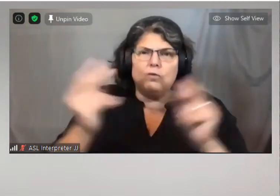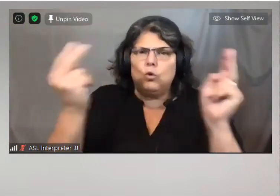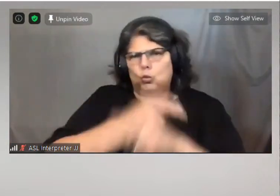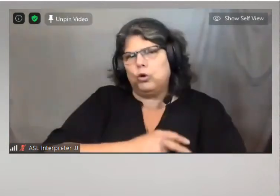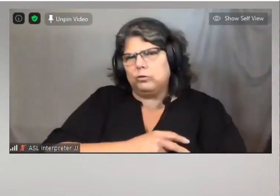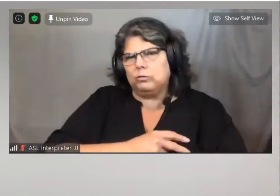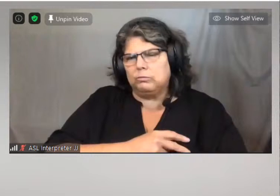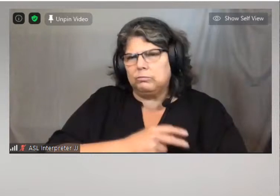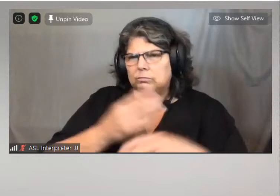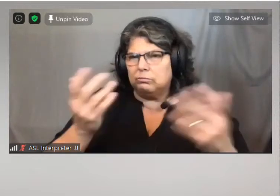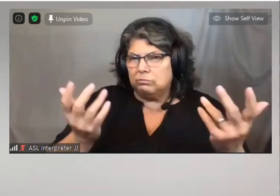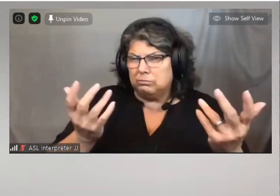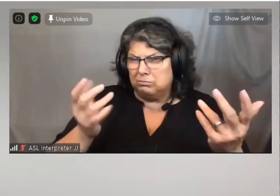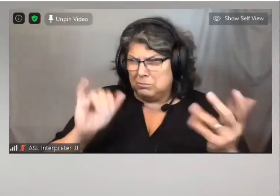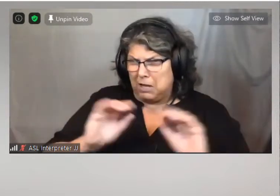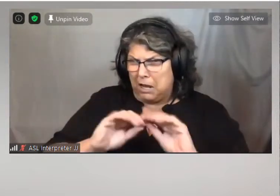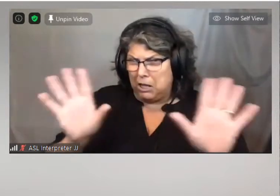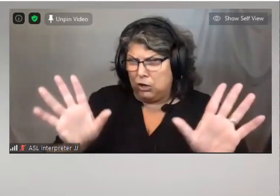Does that answer your question?